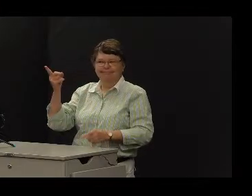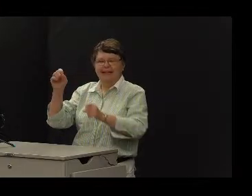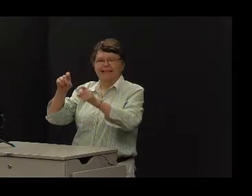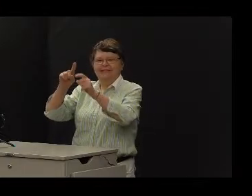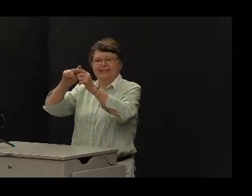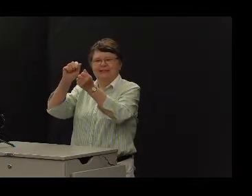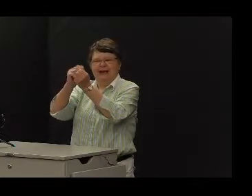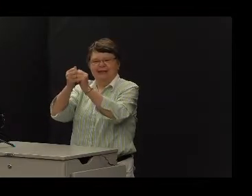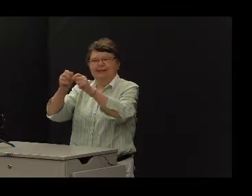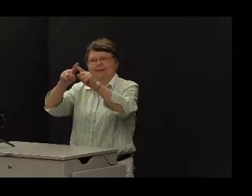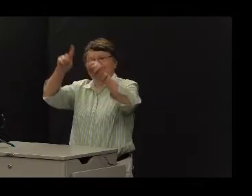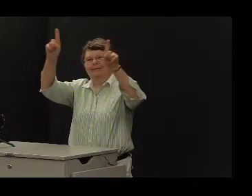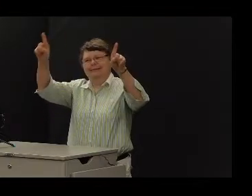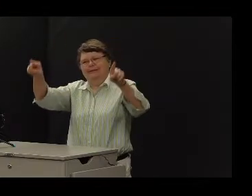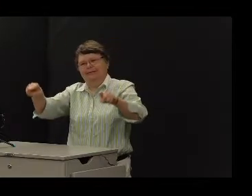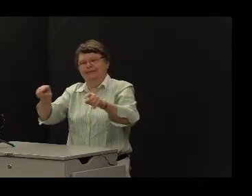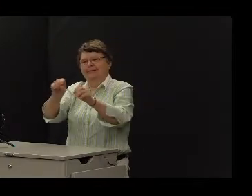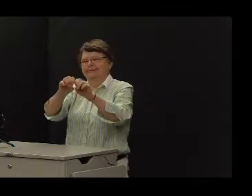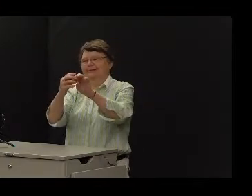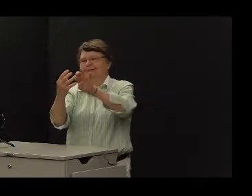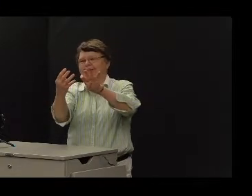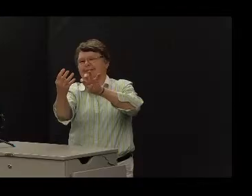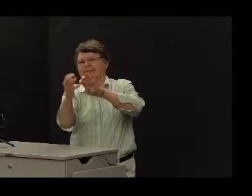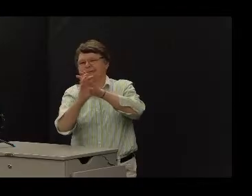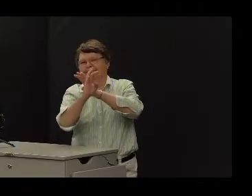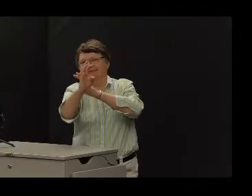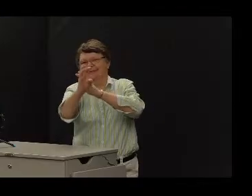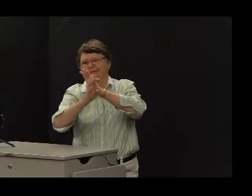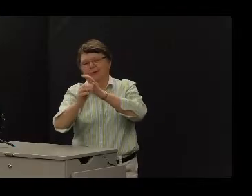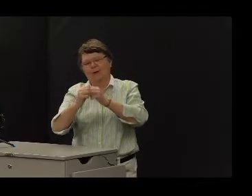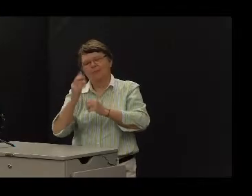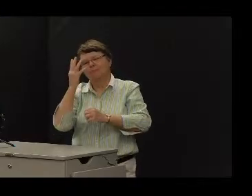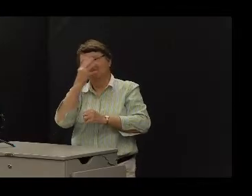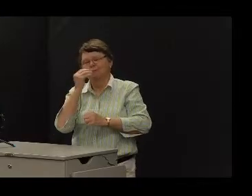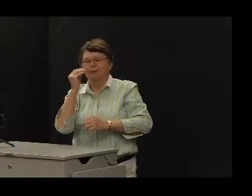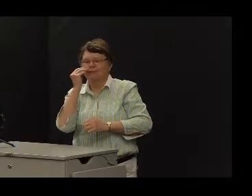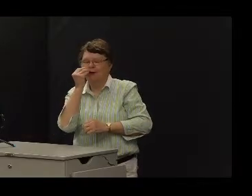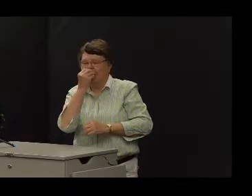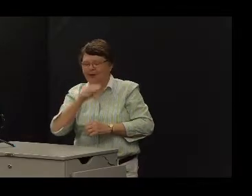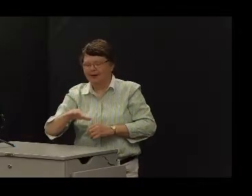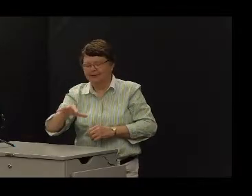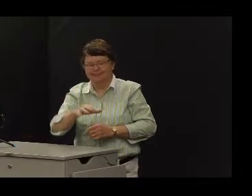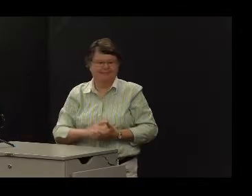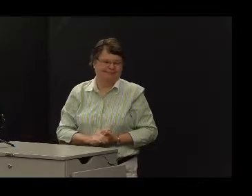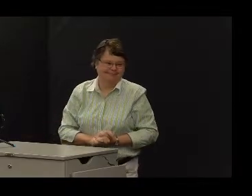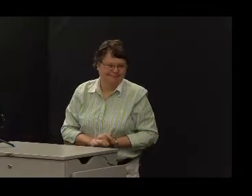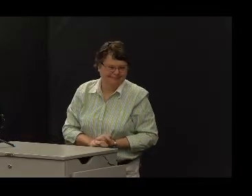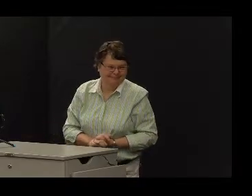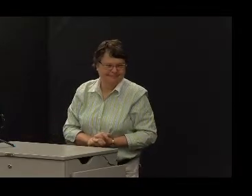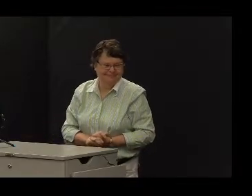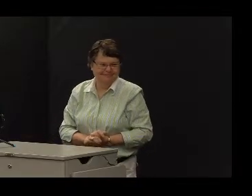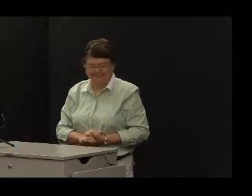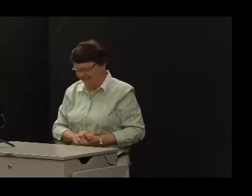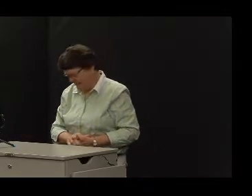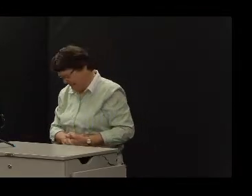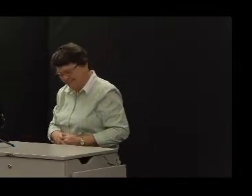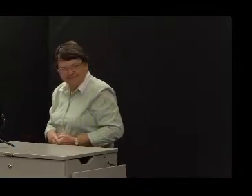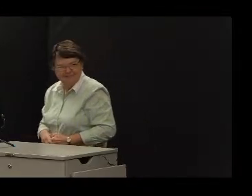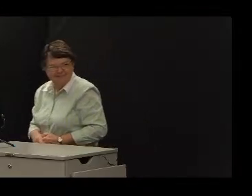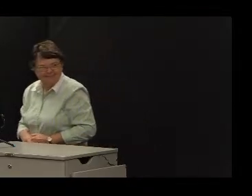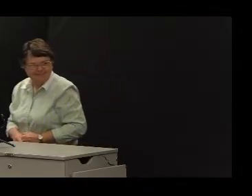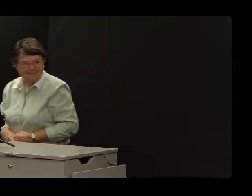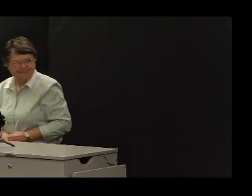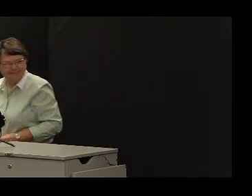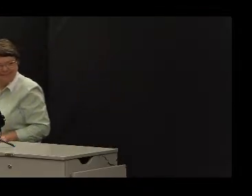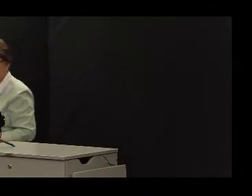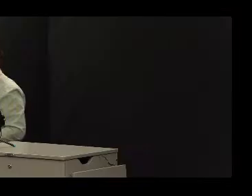was hoping maybe that's something that we could get set up here on campus. A really nice sign to advertise KSD, maybe plant some lovely